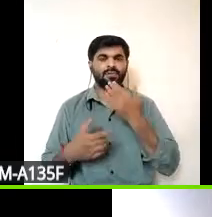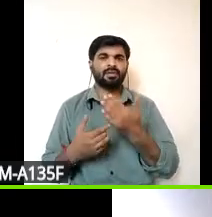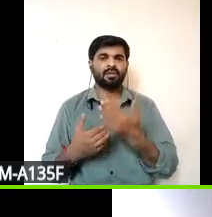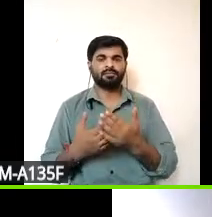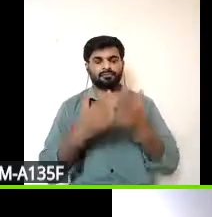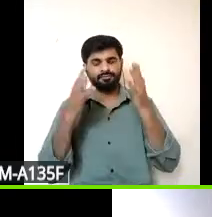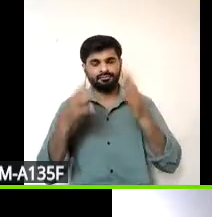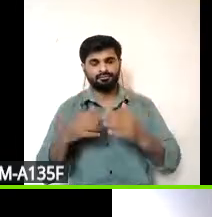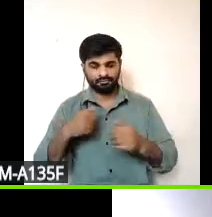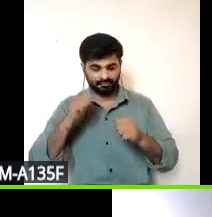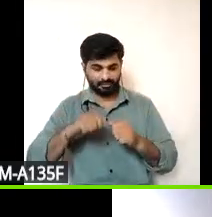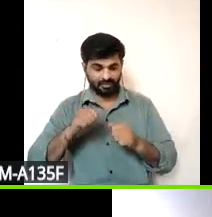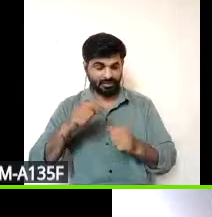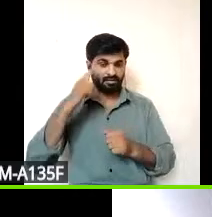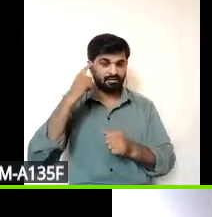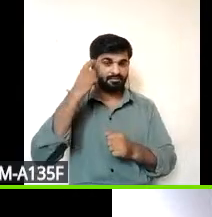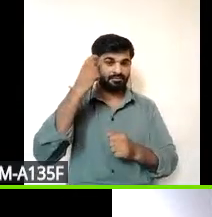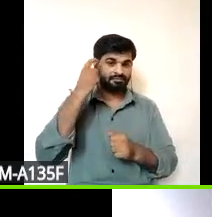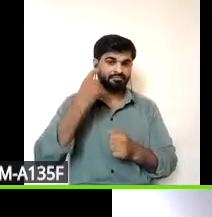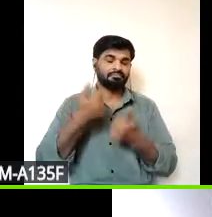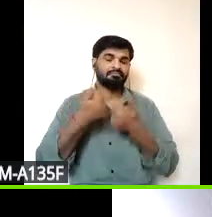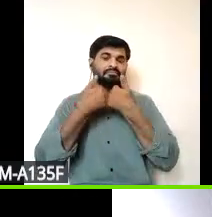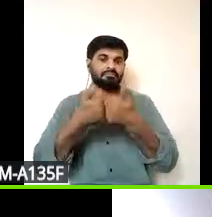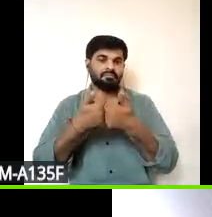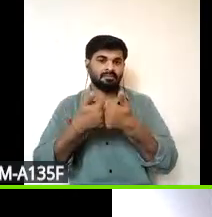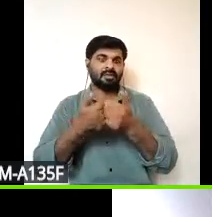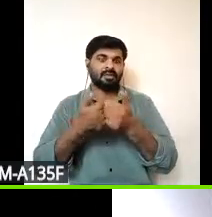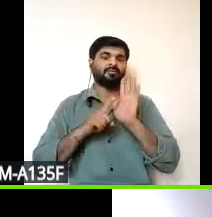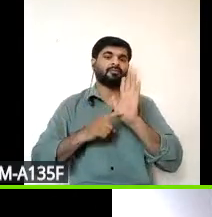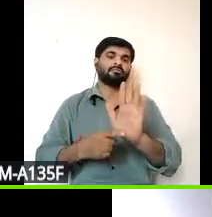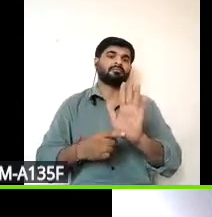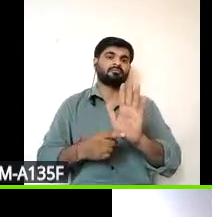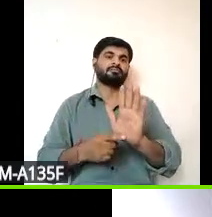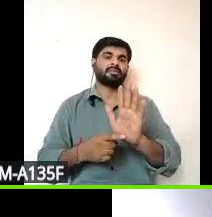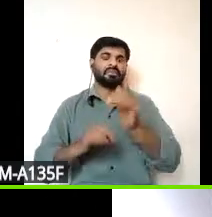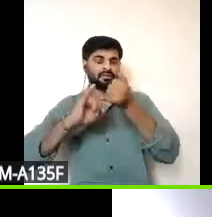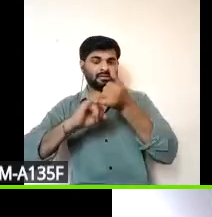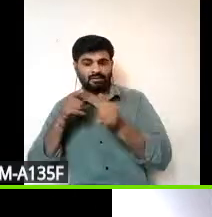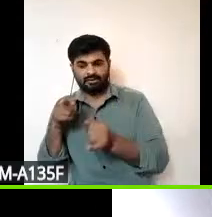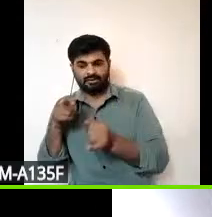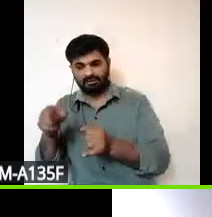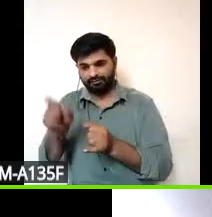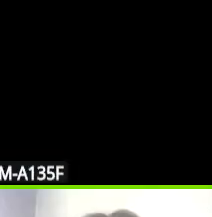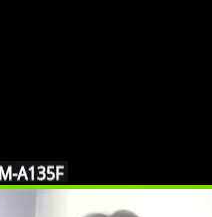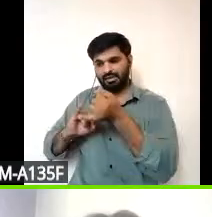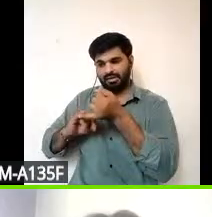think that was a very succinct presentation by Shashank. I mean, it kind of gives you.